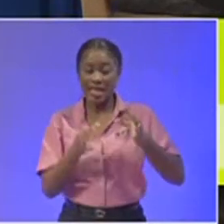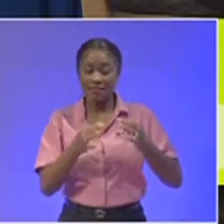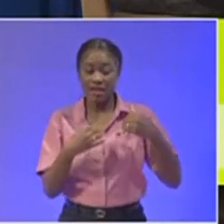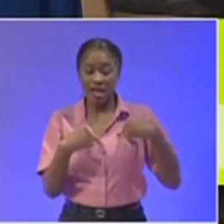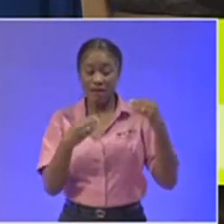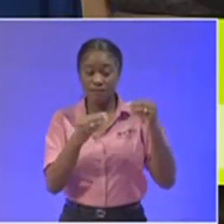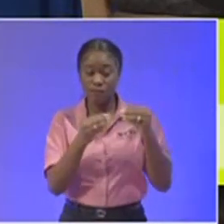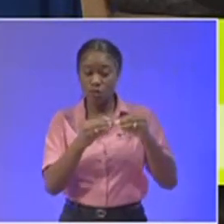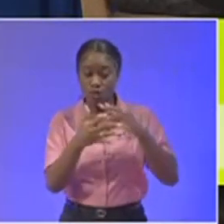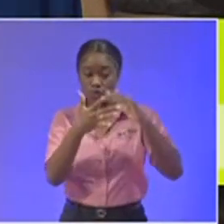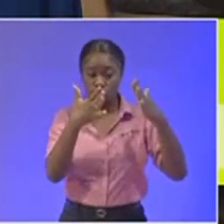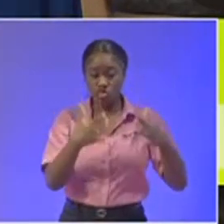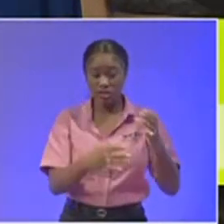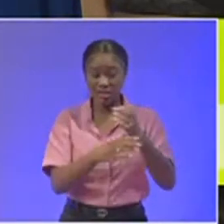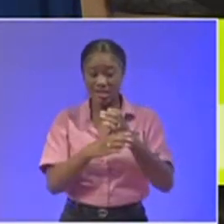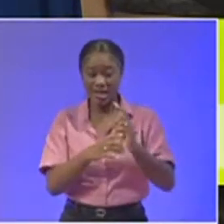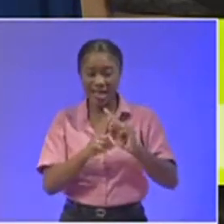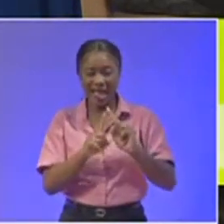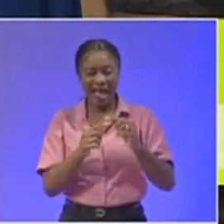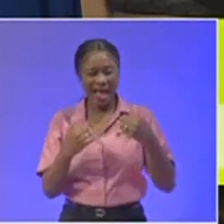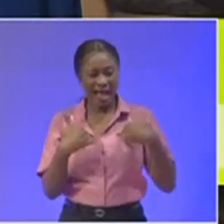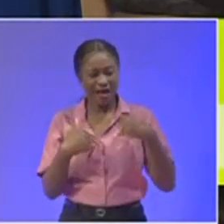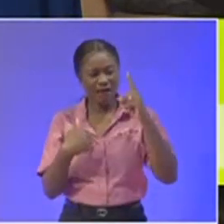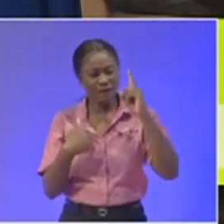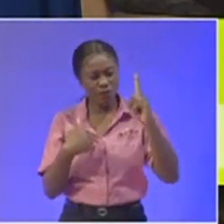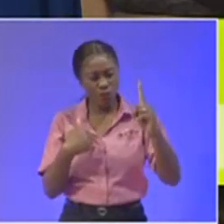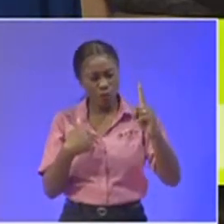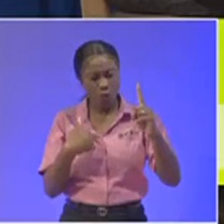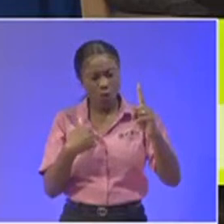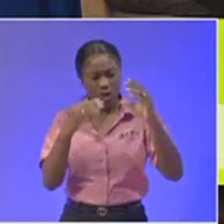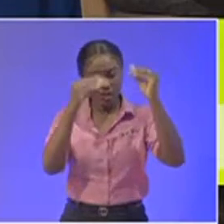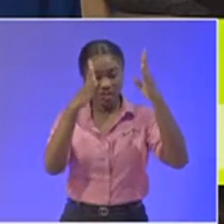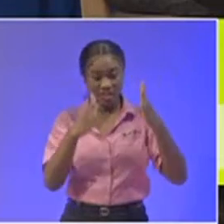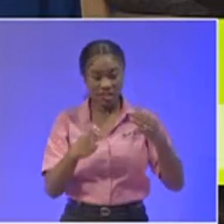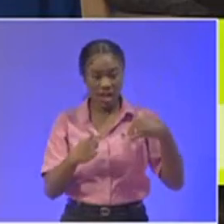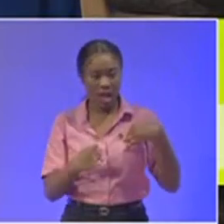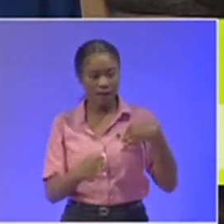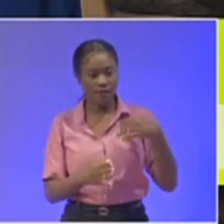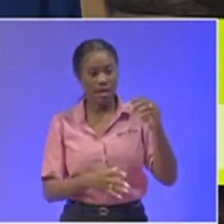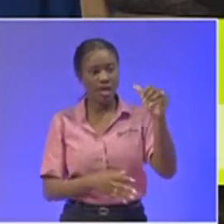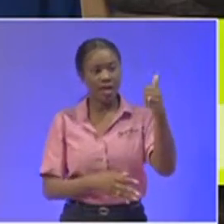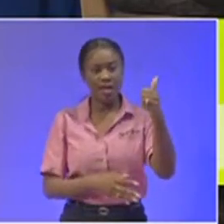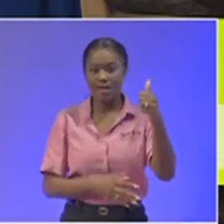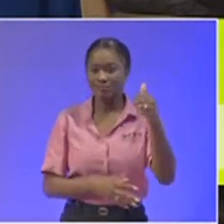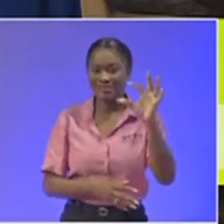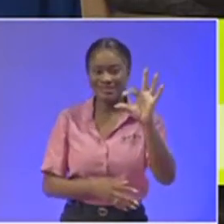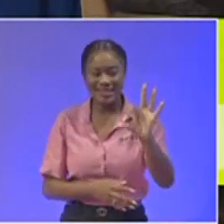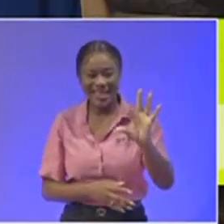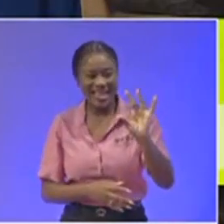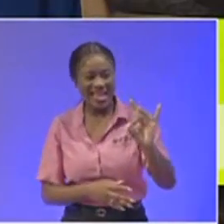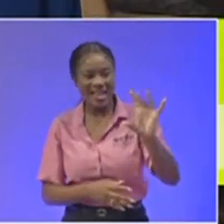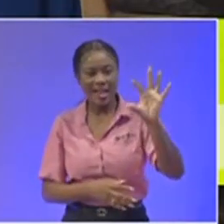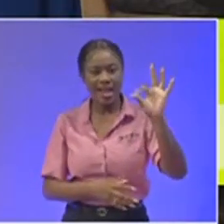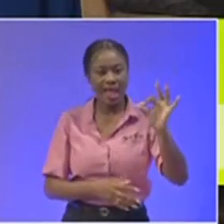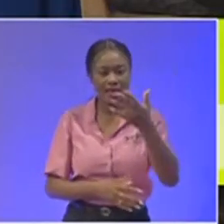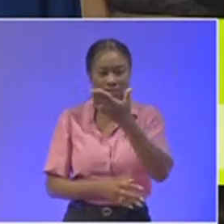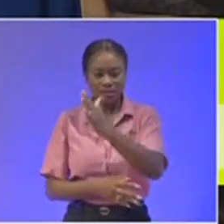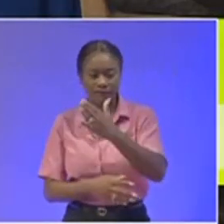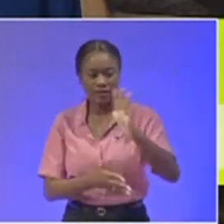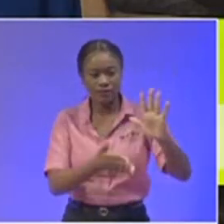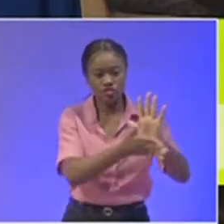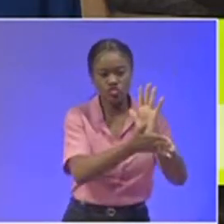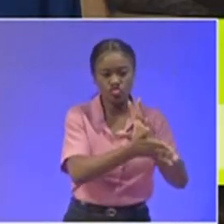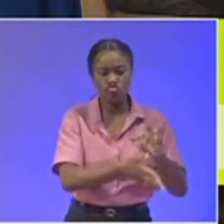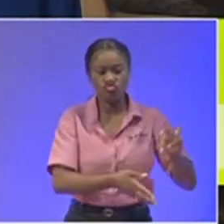if you have one teacher who's assigned 8, 9, 10 different schools, then when they get to those schools, they likely will not be